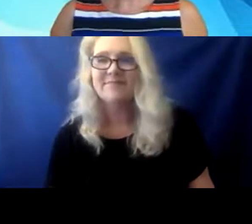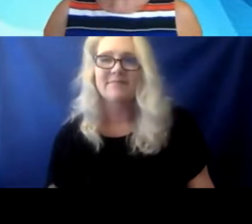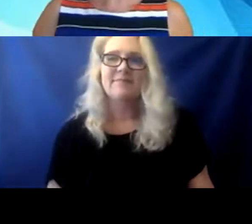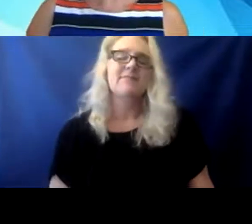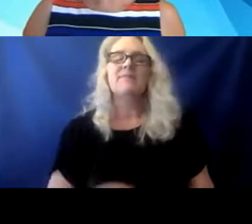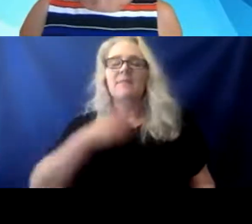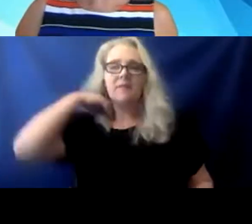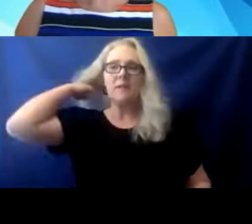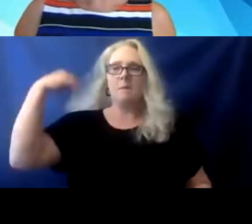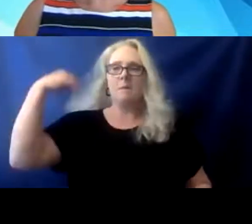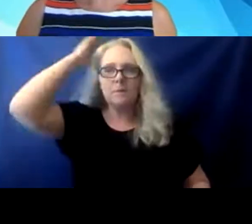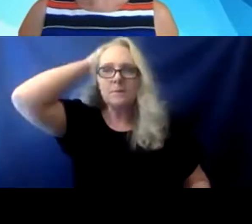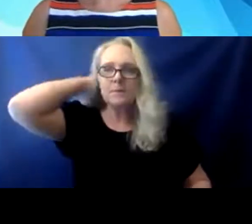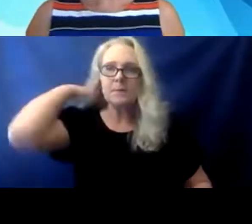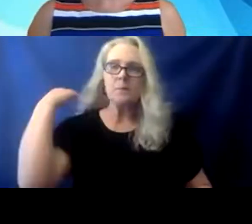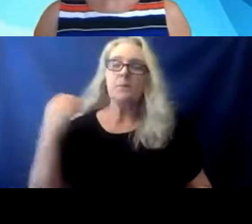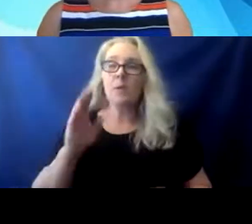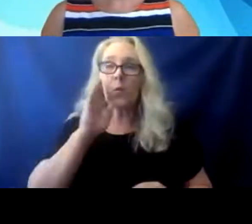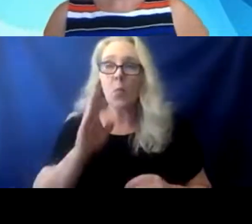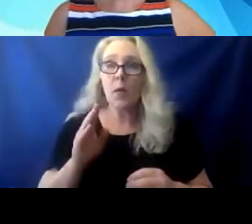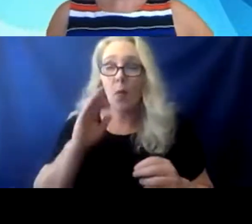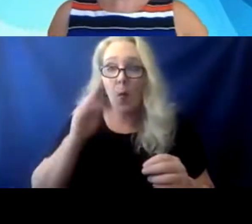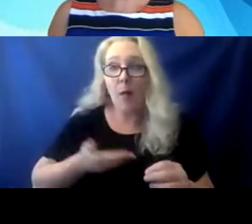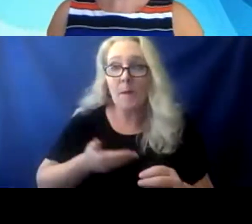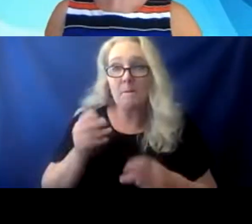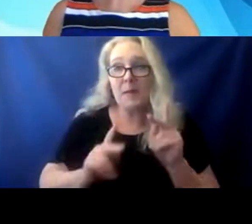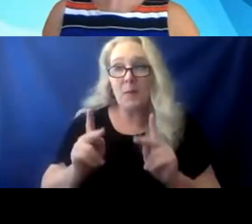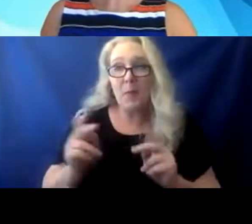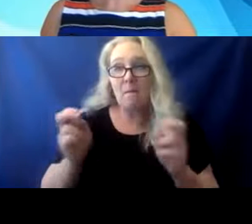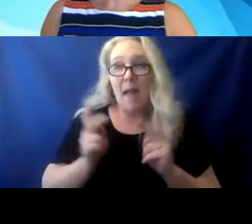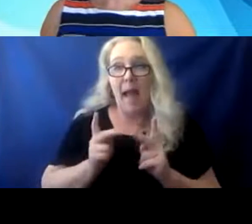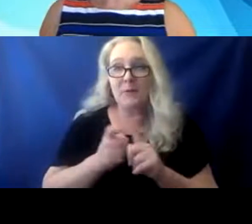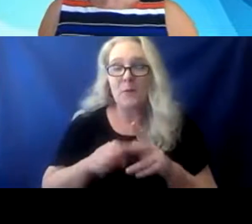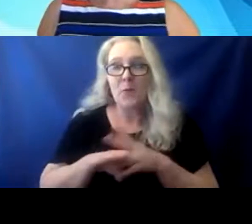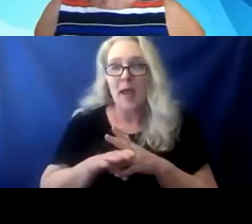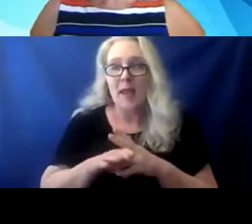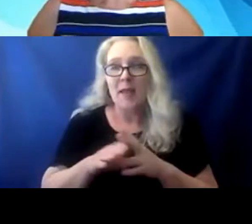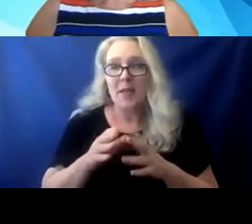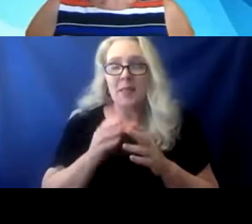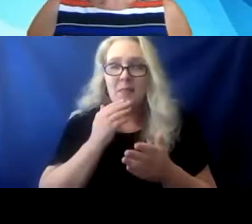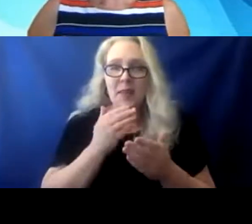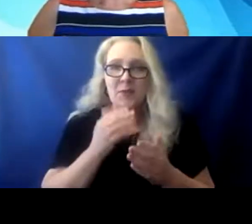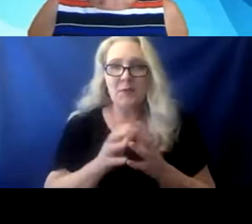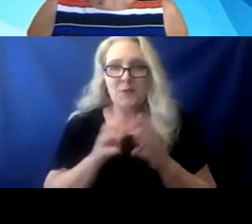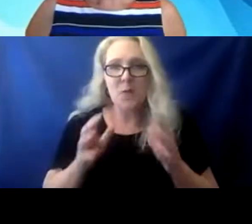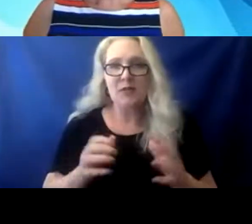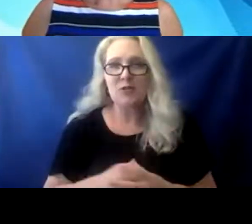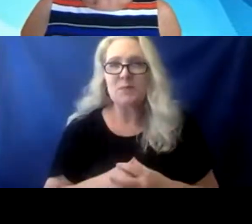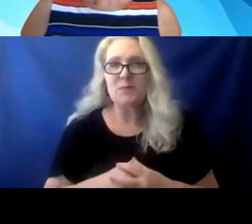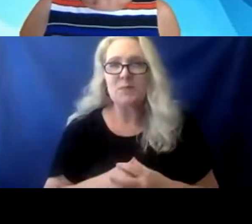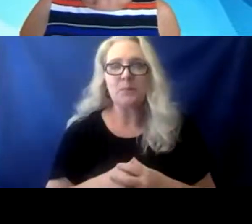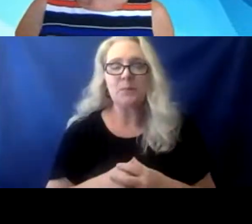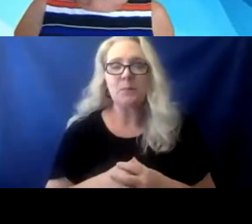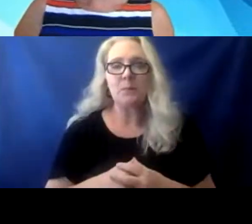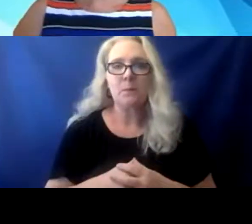Okay, we'll start welcoming people back from break. Thank you very much. Just a reminder where we are in the agenda. We're going